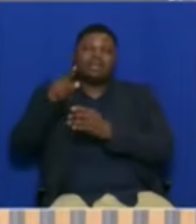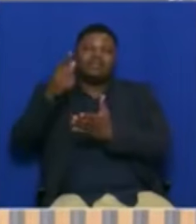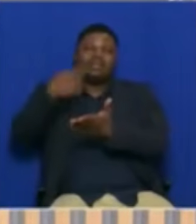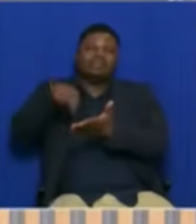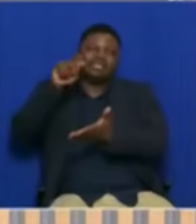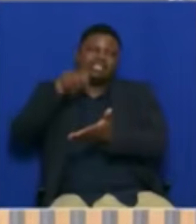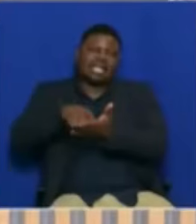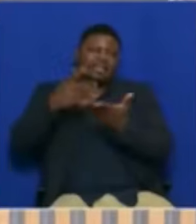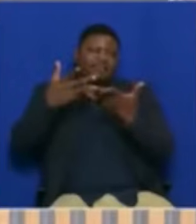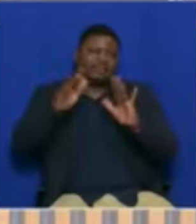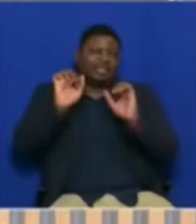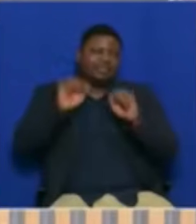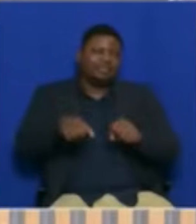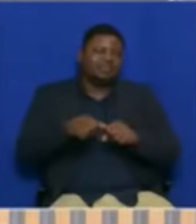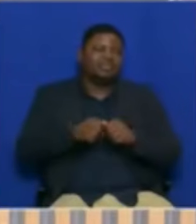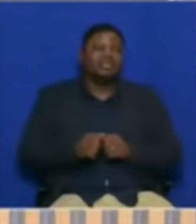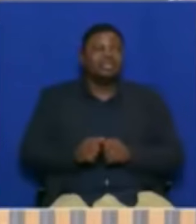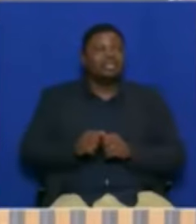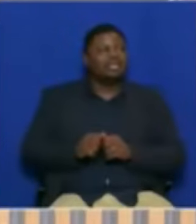3789, it's the